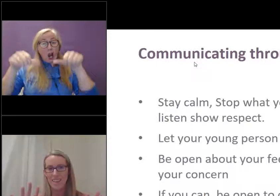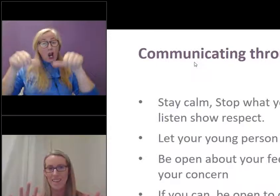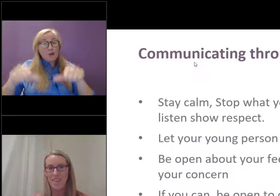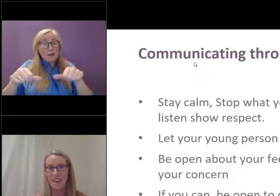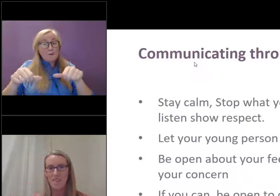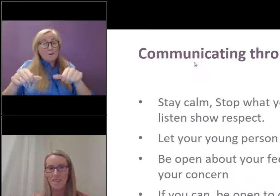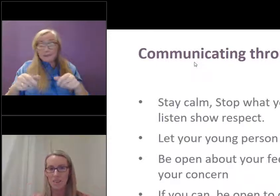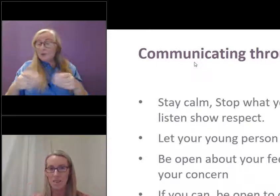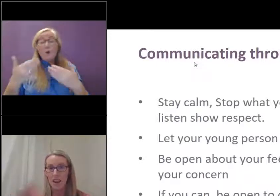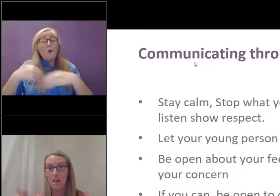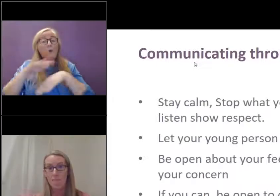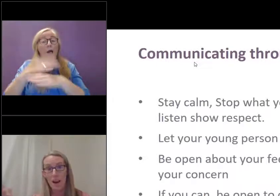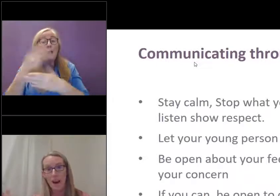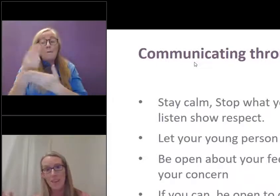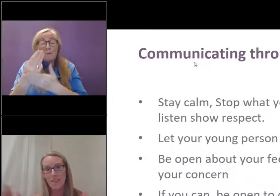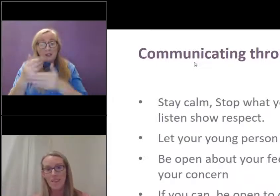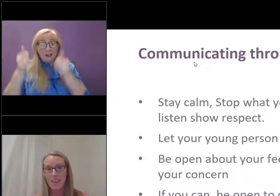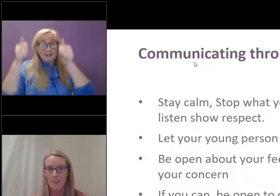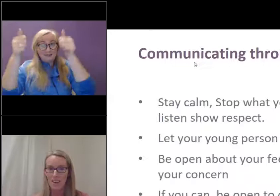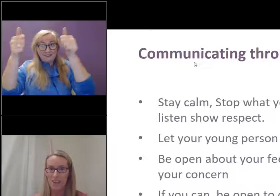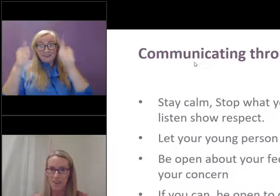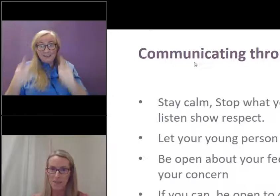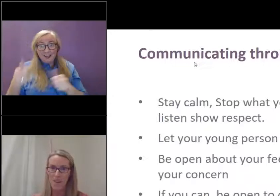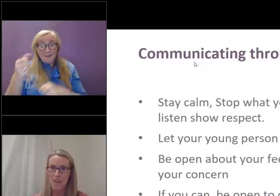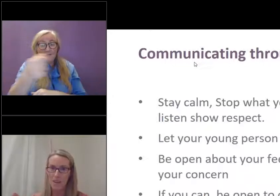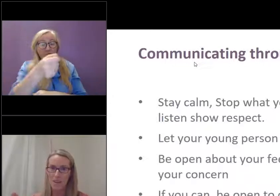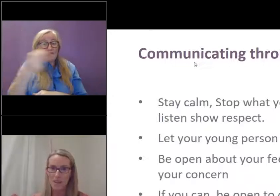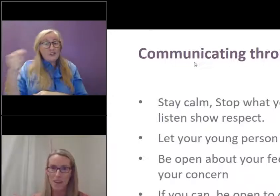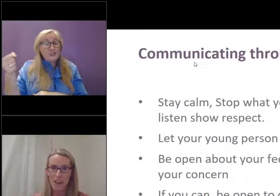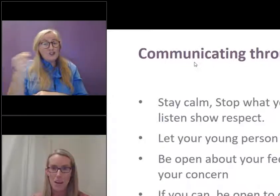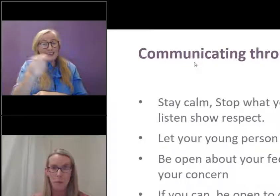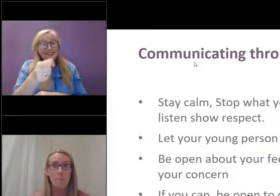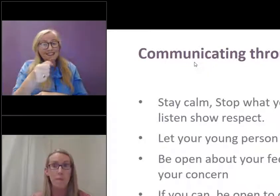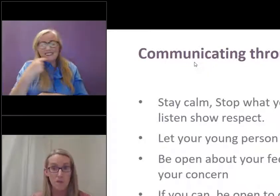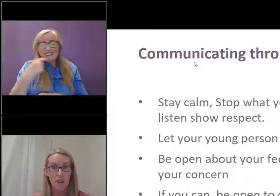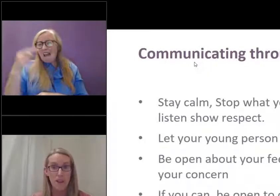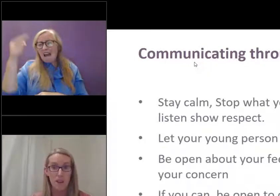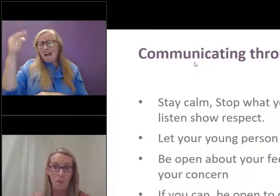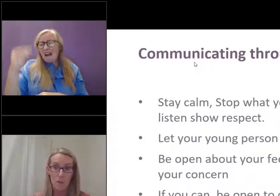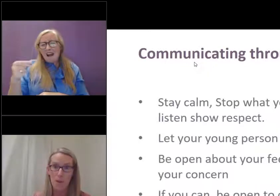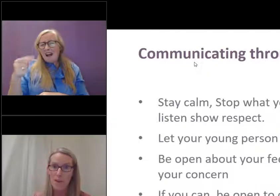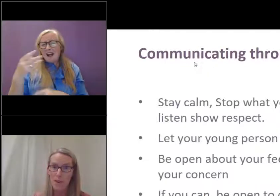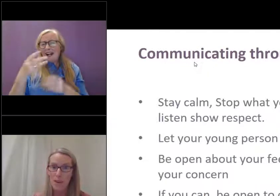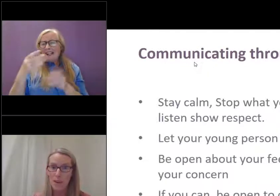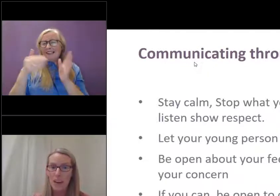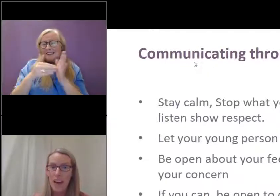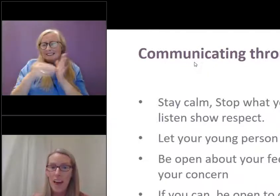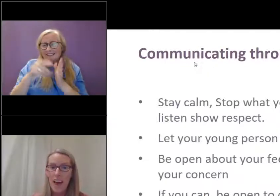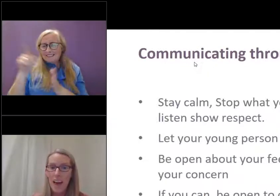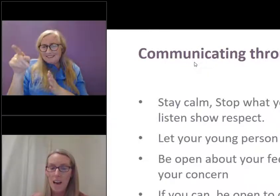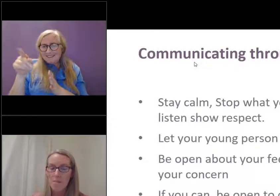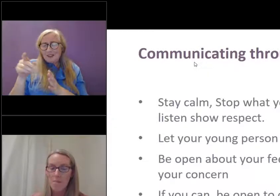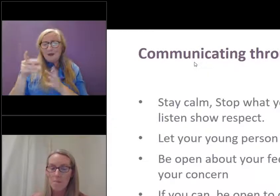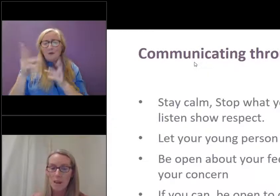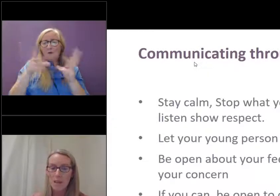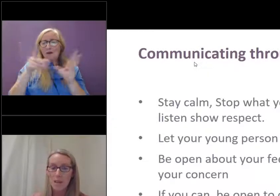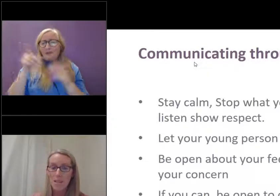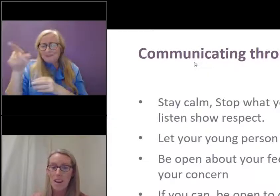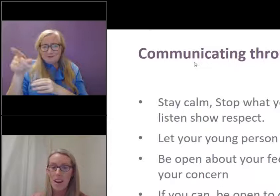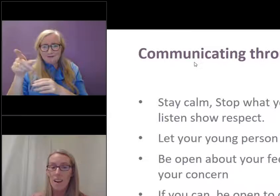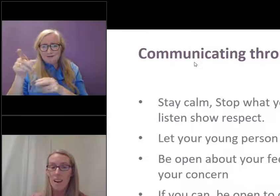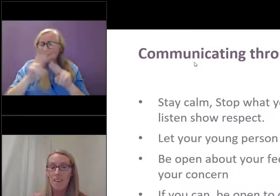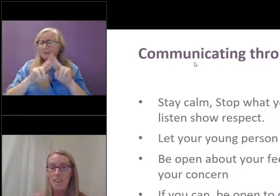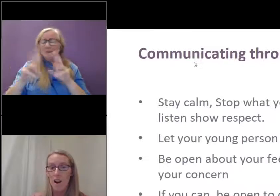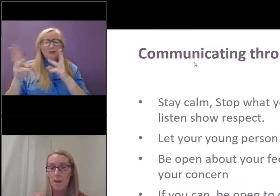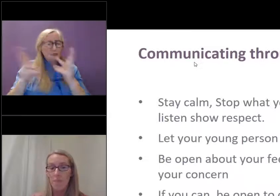everybody can see it, you know, and you can relate back to it. They're like, I really don't want to do that. And I'm like, but it's great, it worked for you. But I